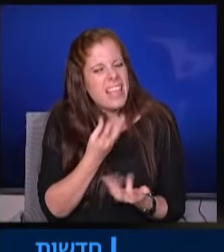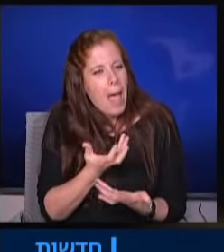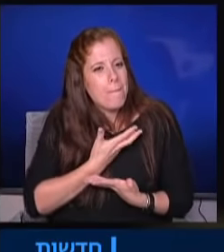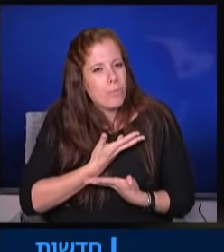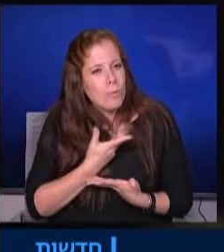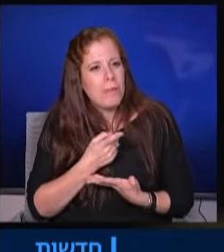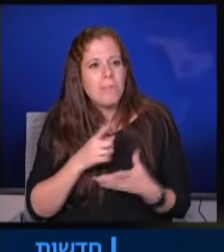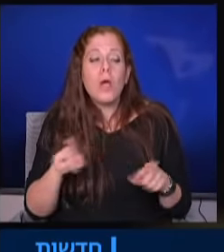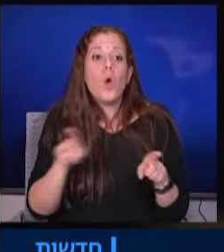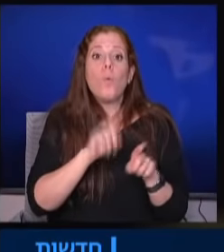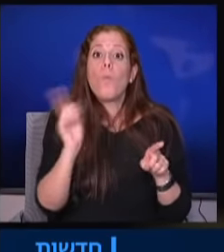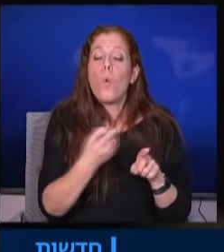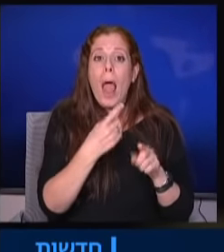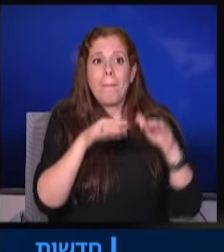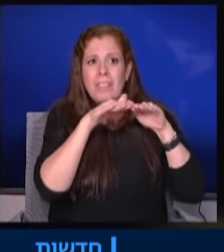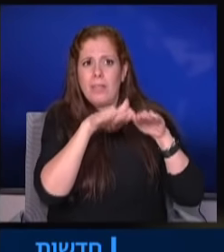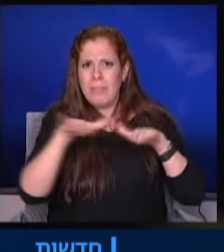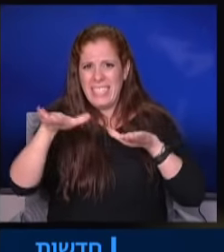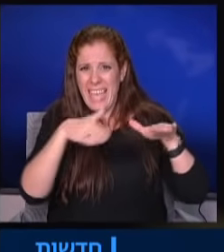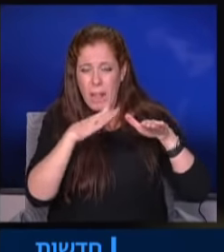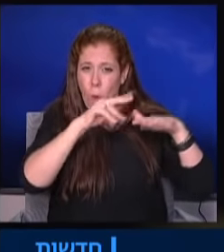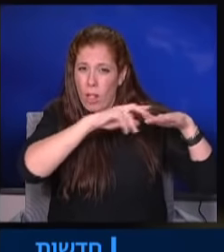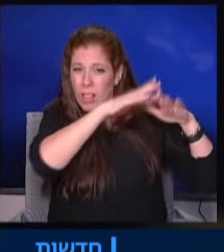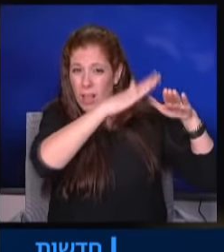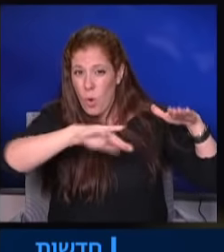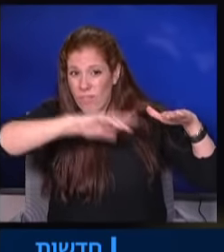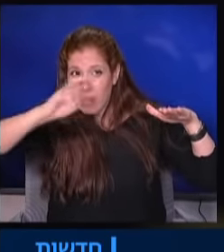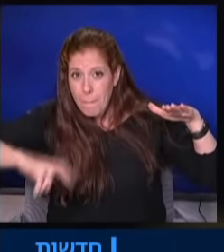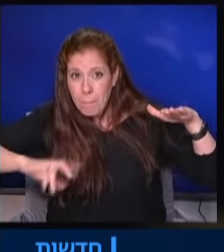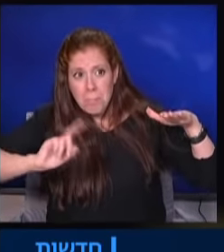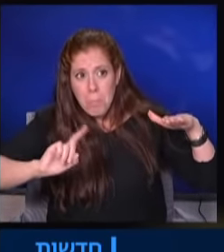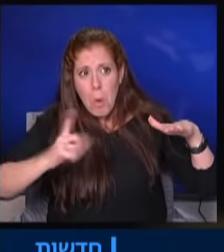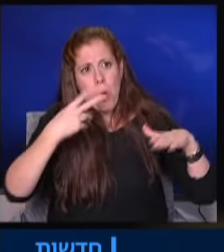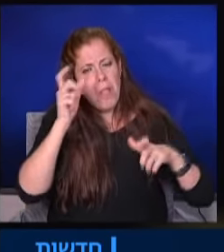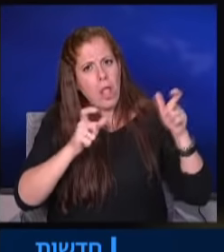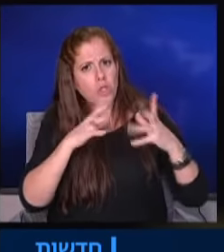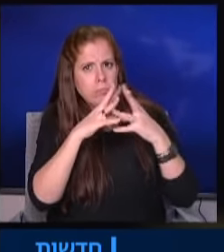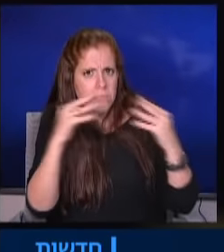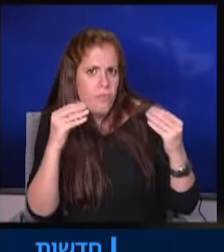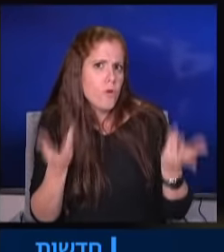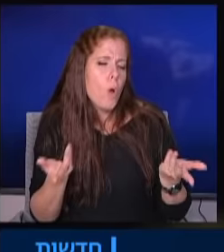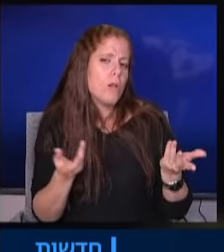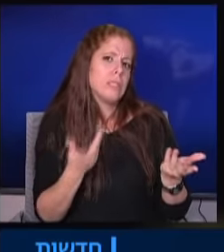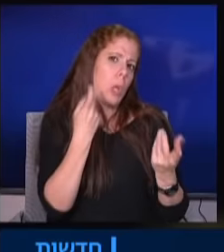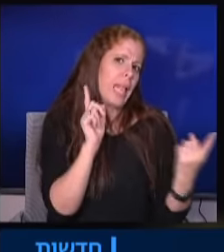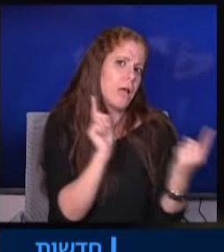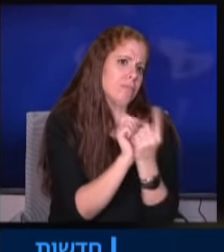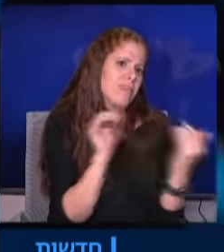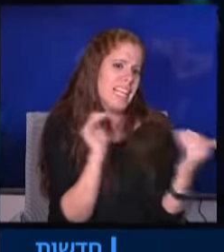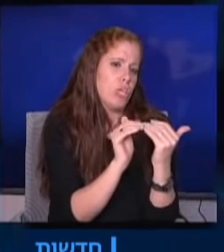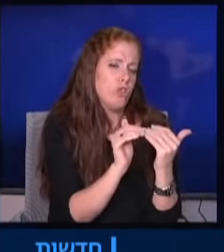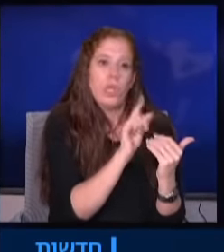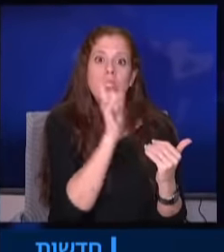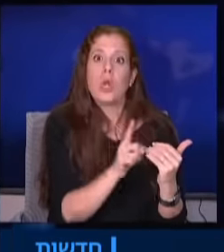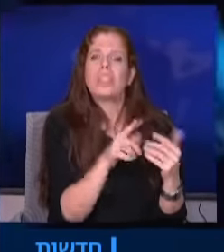Does everybody jump from a ramp with a skateboard? No, more people play football. It's more accessible. It doesn't have to become